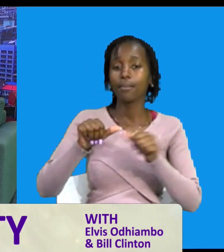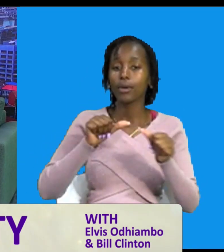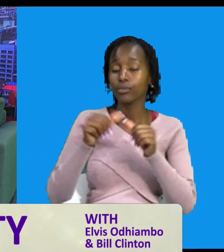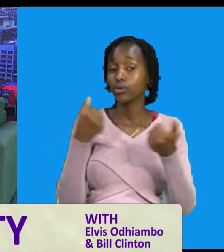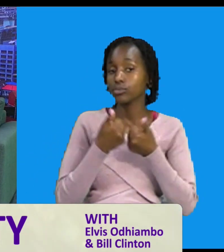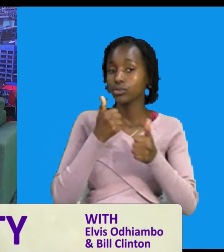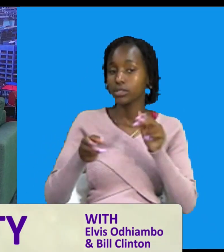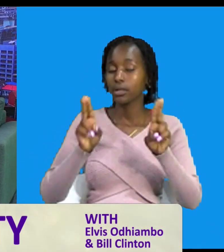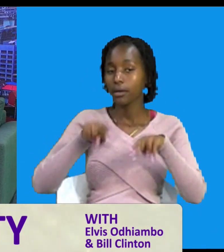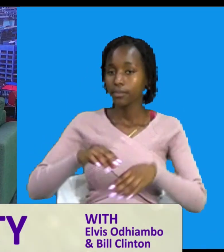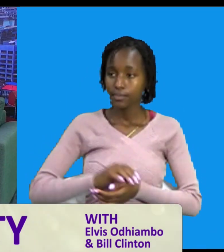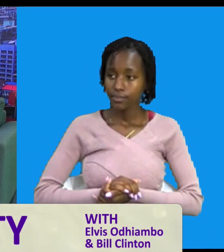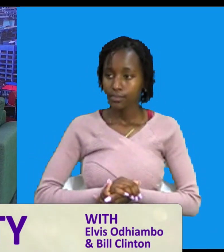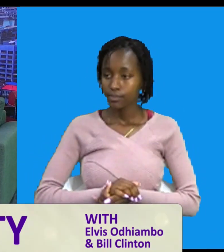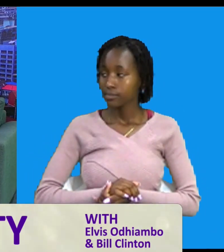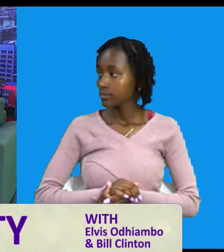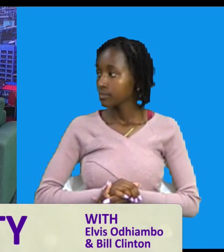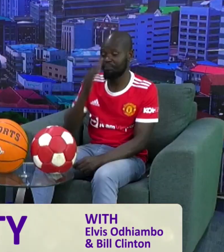Okay.